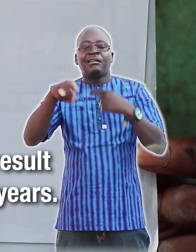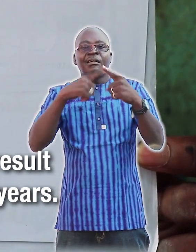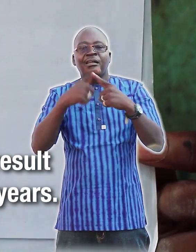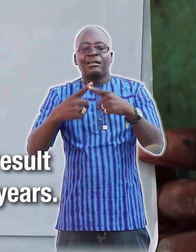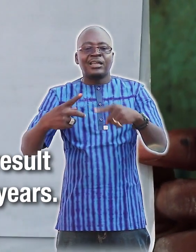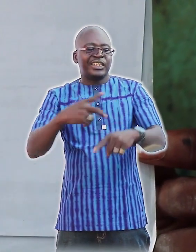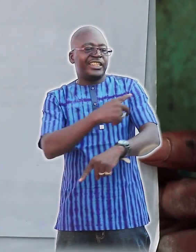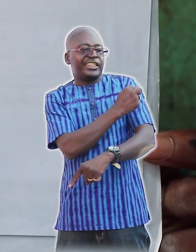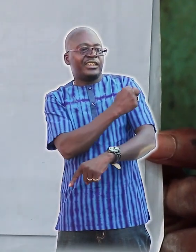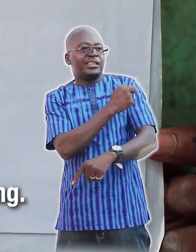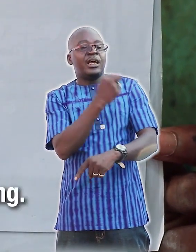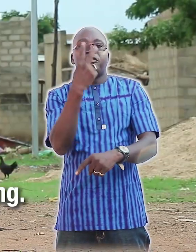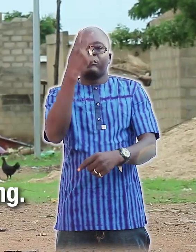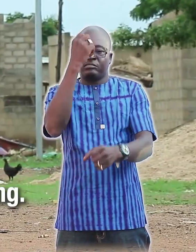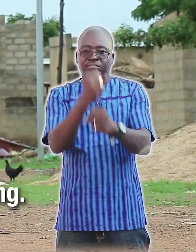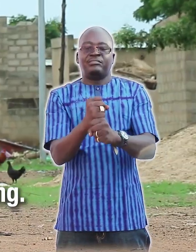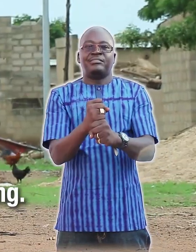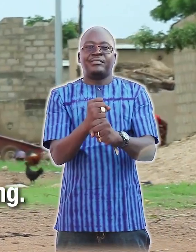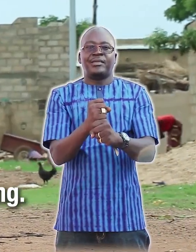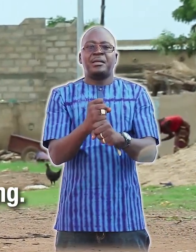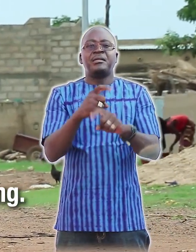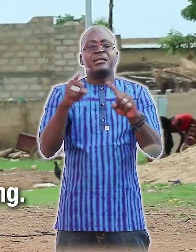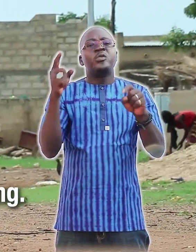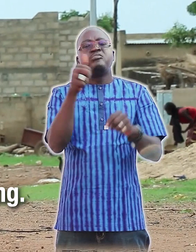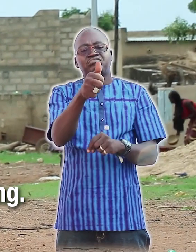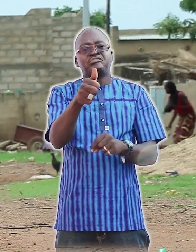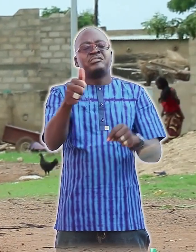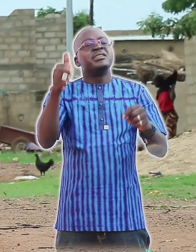2 years. He also has difficulty walking.